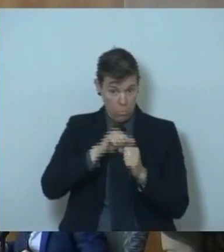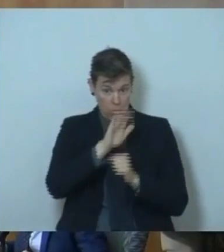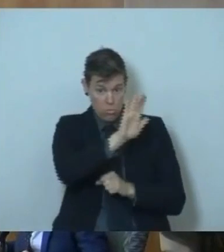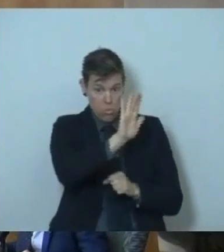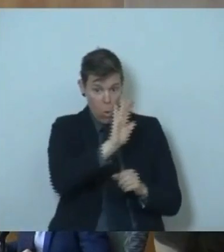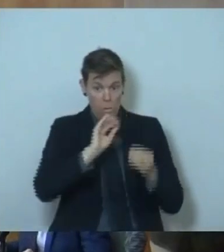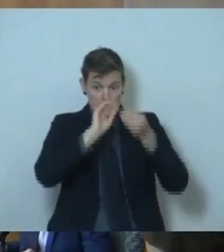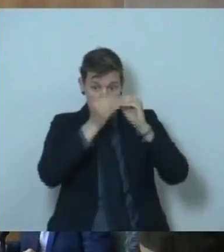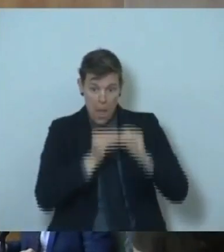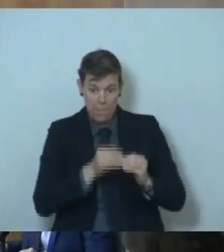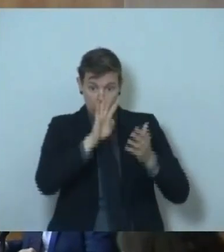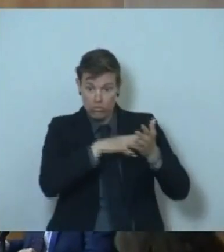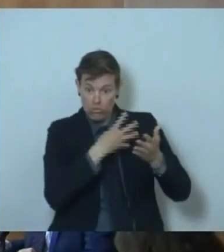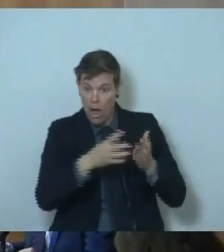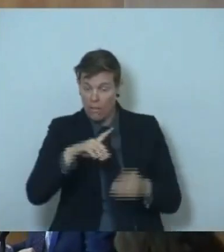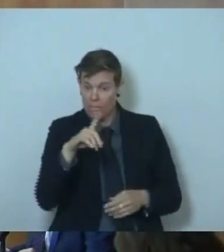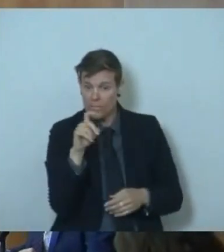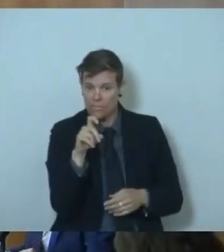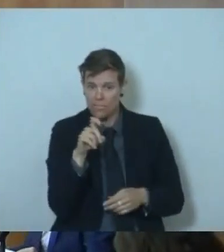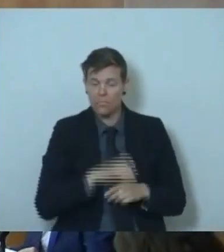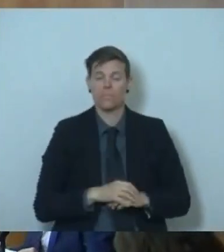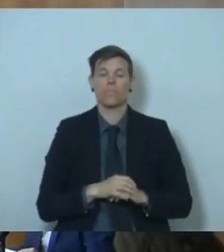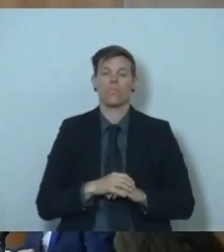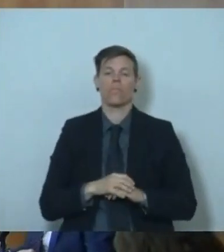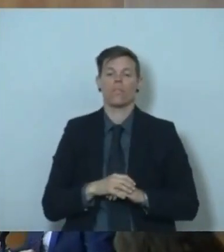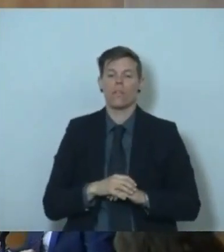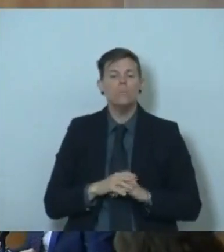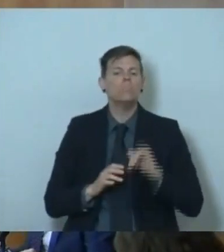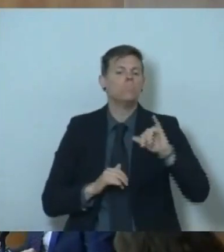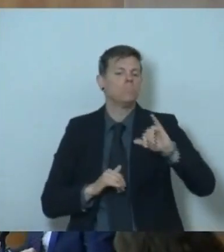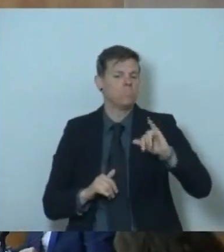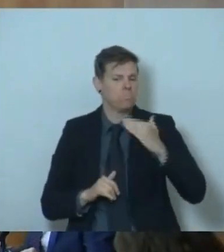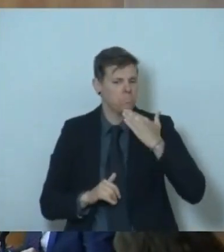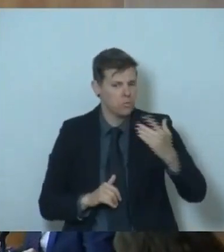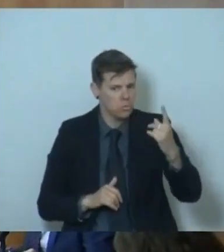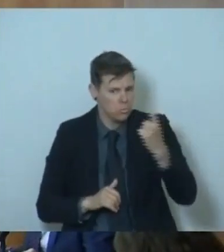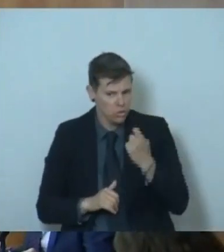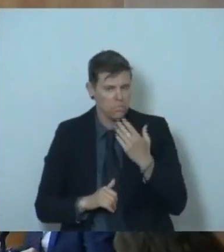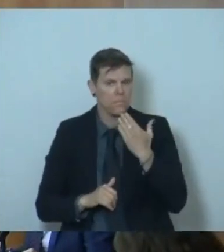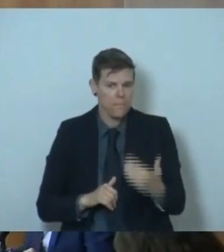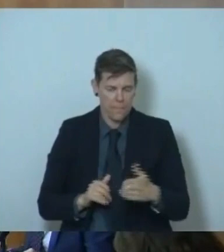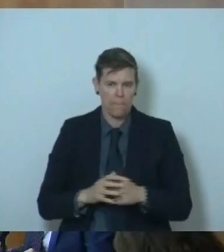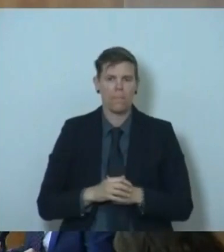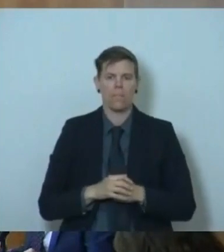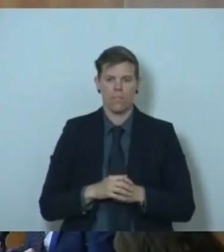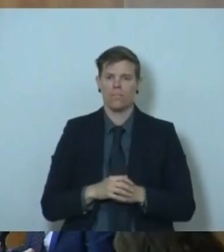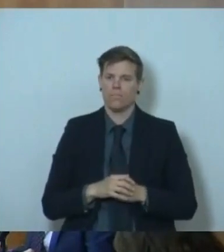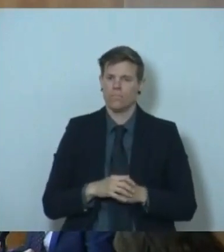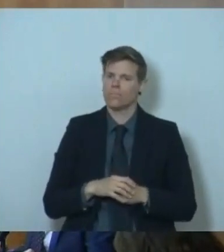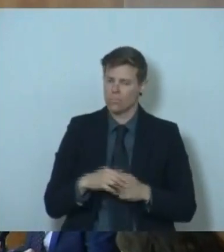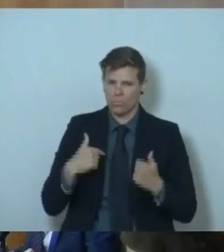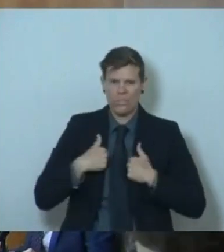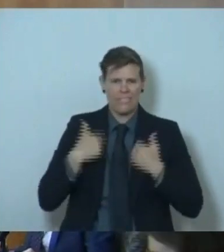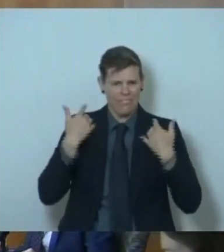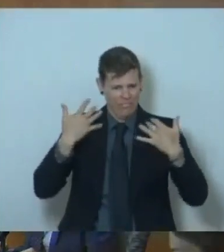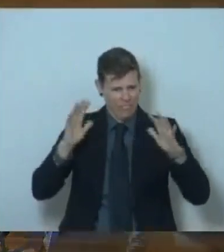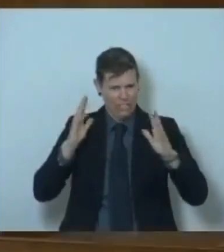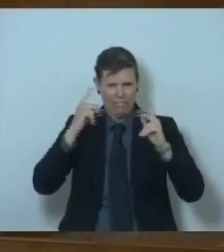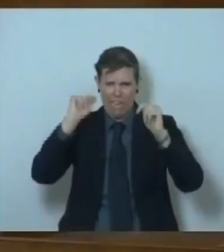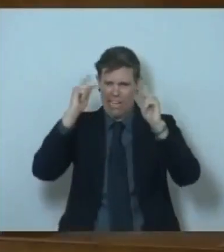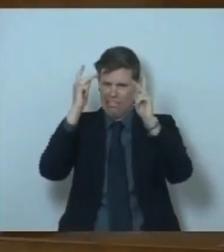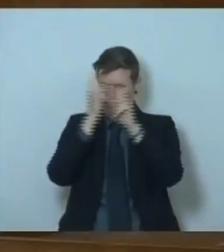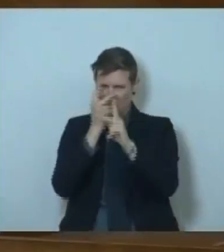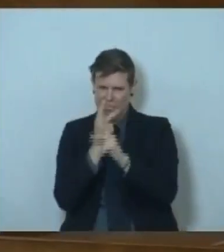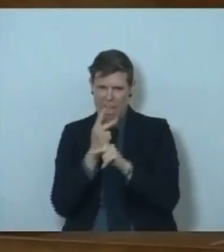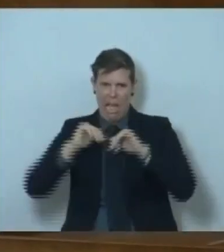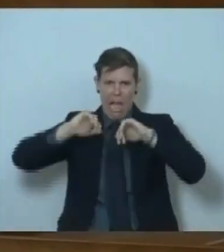question. Great question. And we have spent a lot of time trying to figure out the best way to interpret the data. We actually